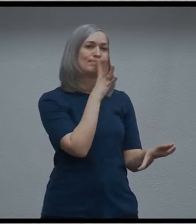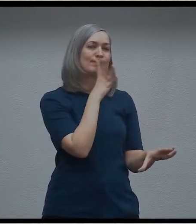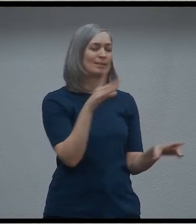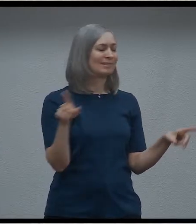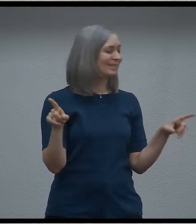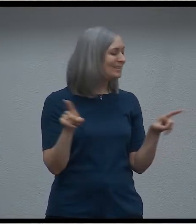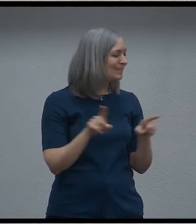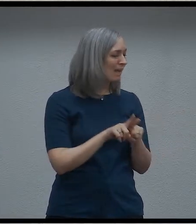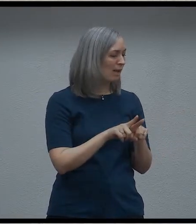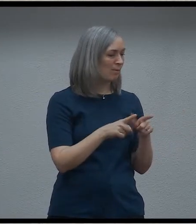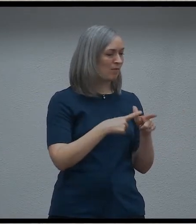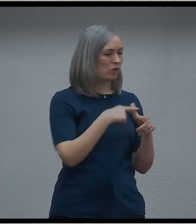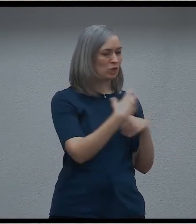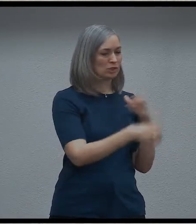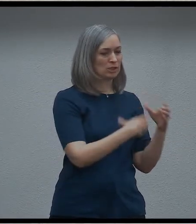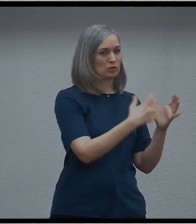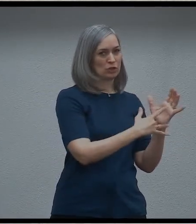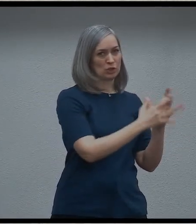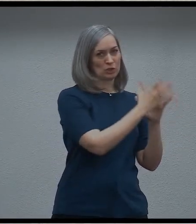Christians had done.